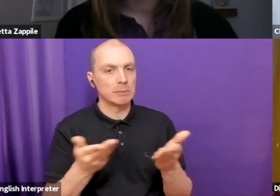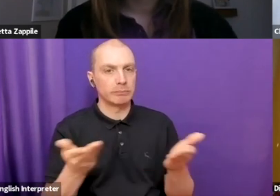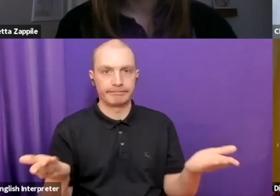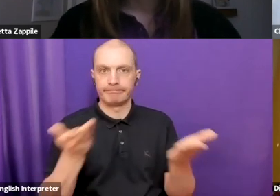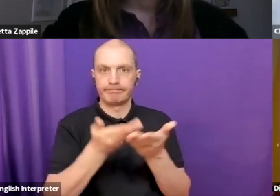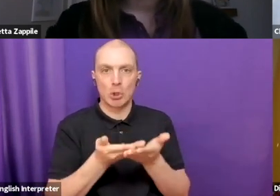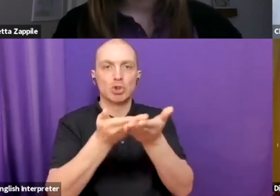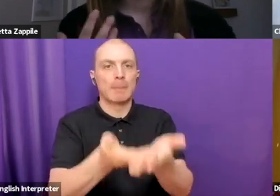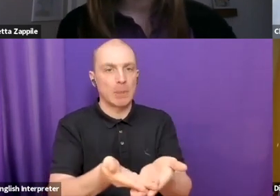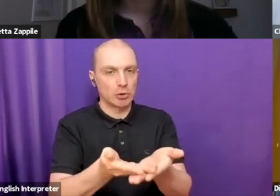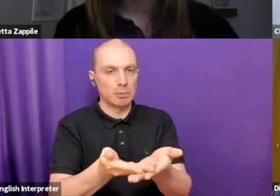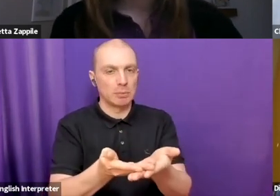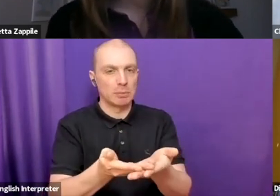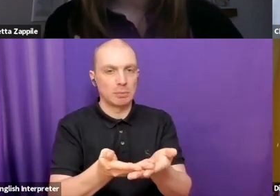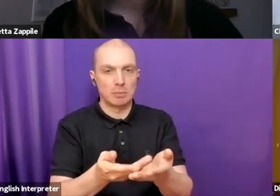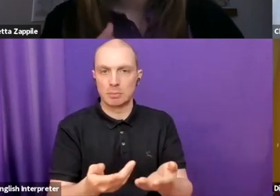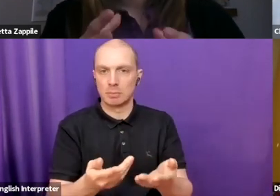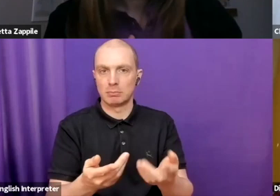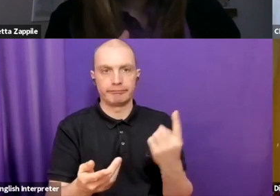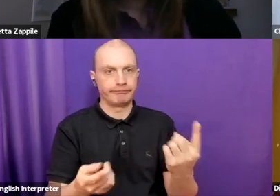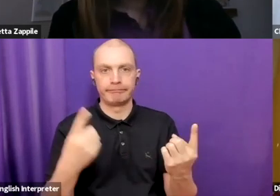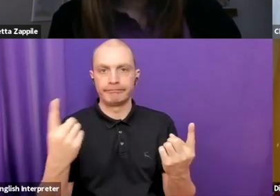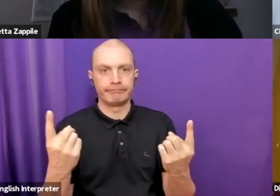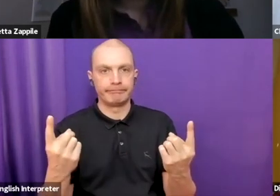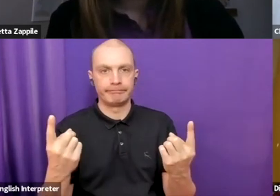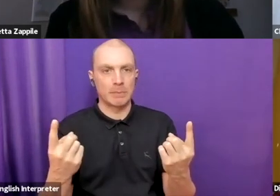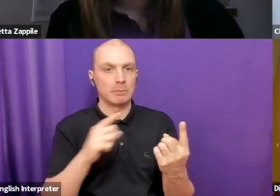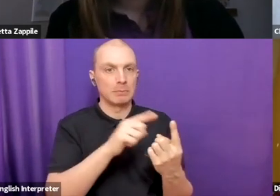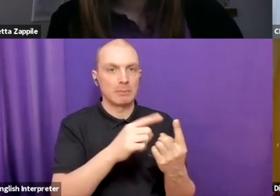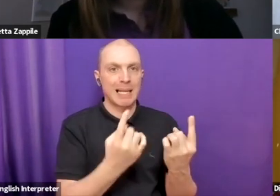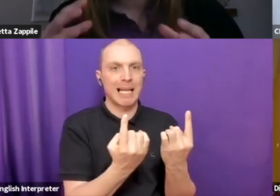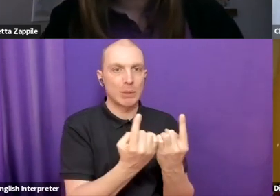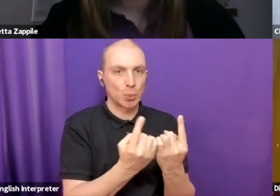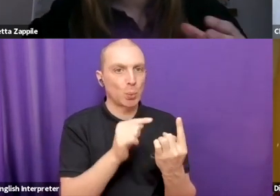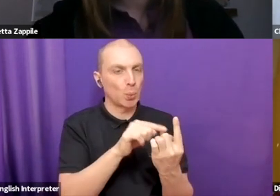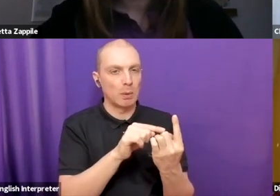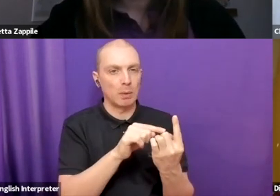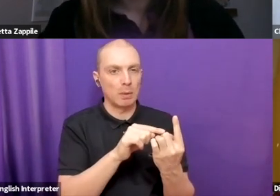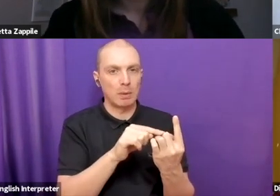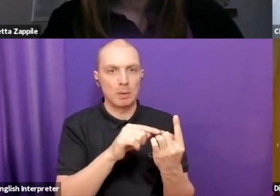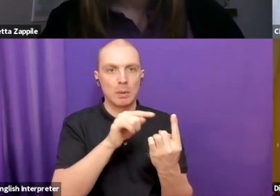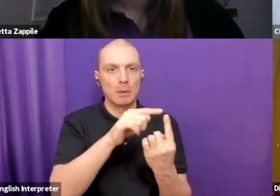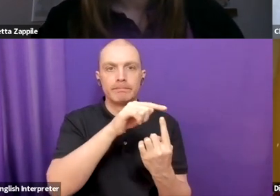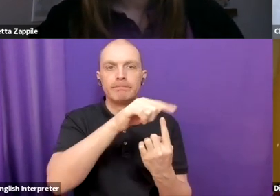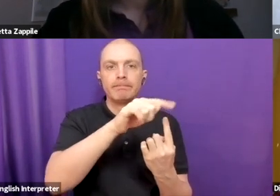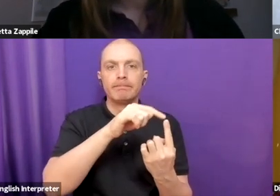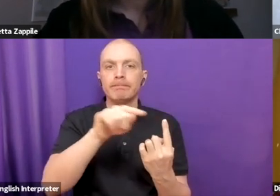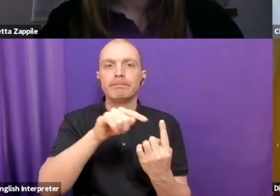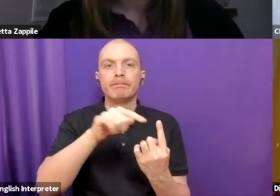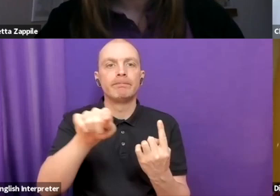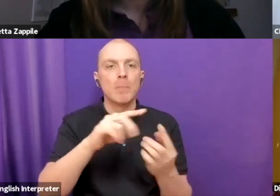added value because you present, let's say, one issue that is supported by more organizations. So